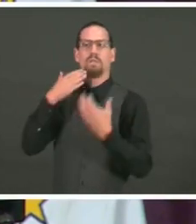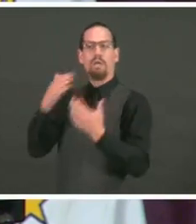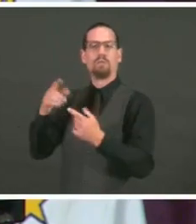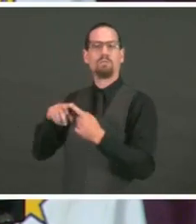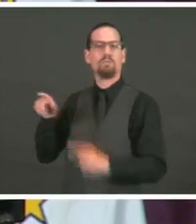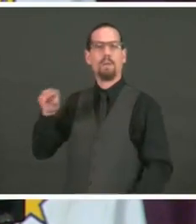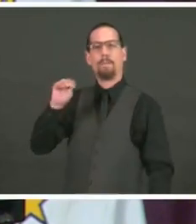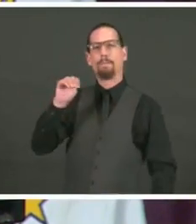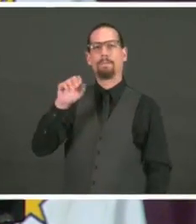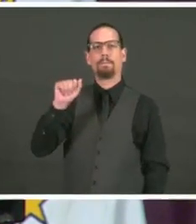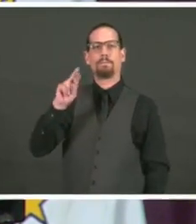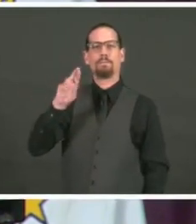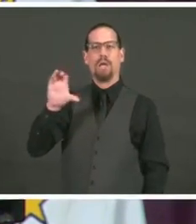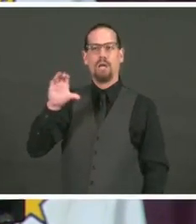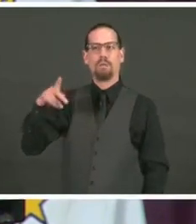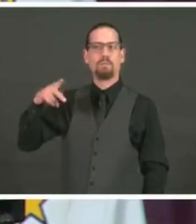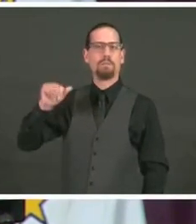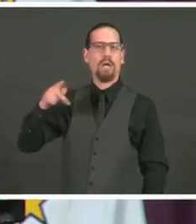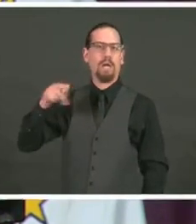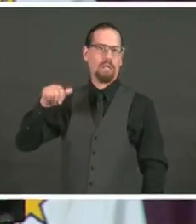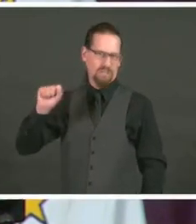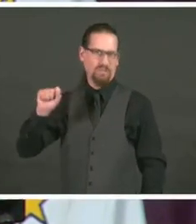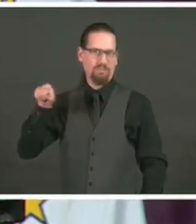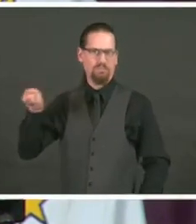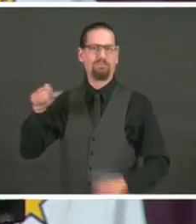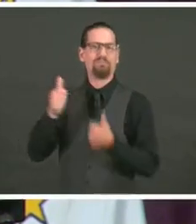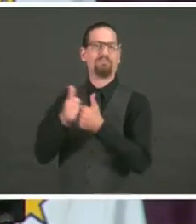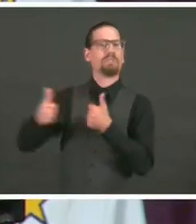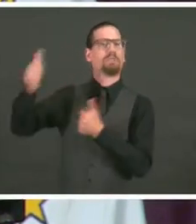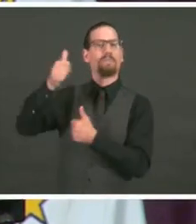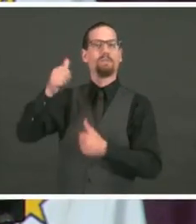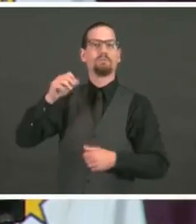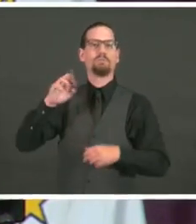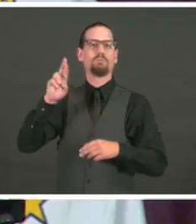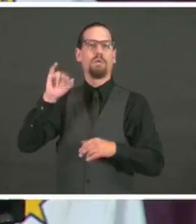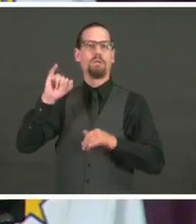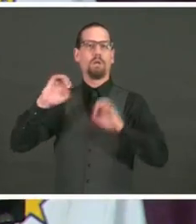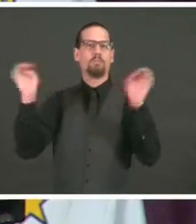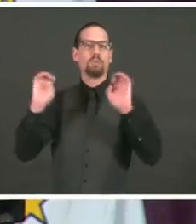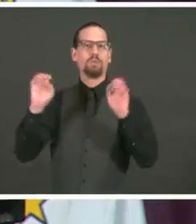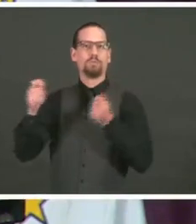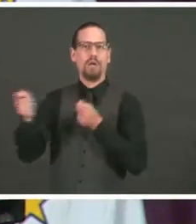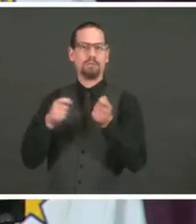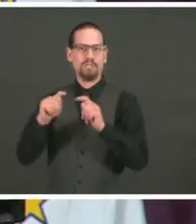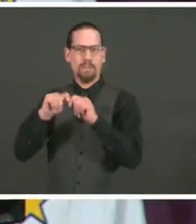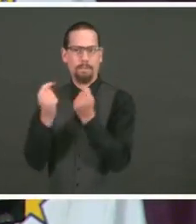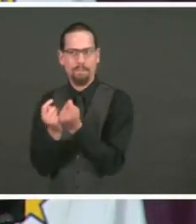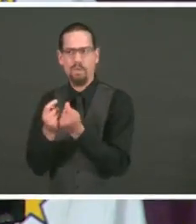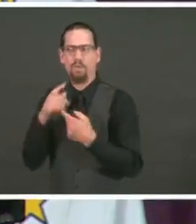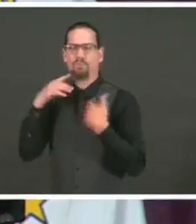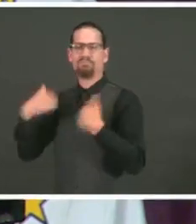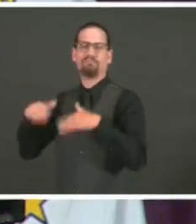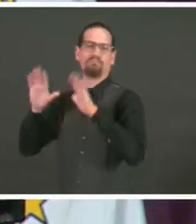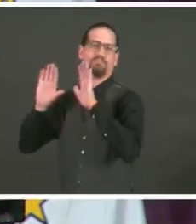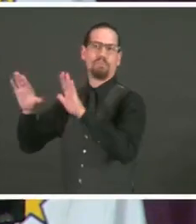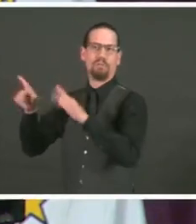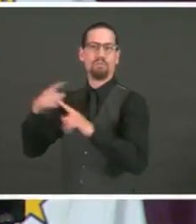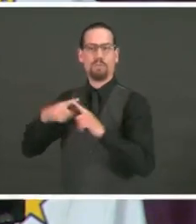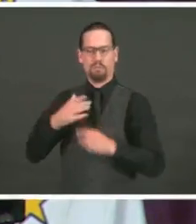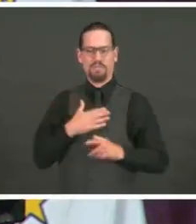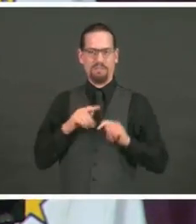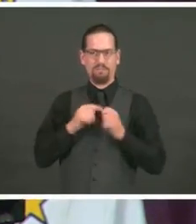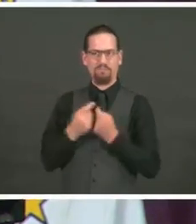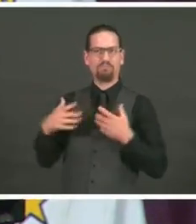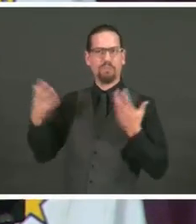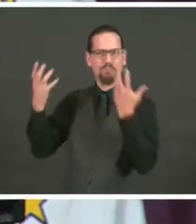He and his team, my team, we've been in touch constantly with National Grid throughout the night and all this morning. To those of